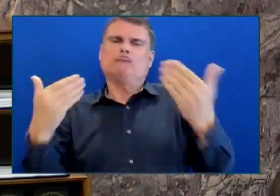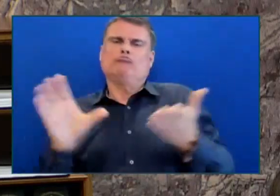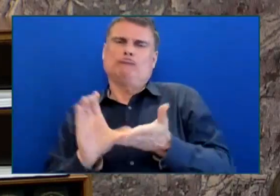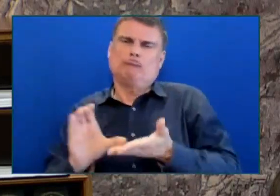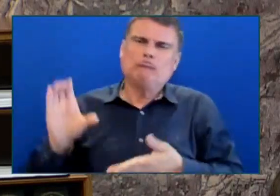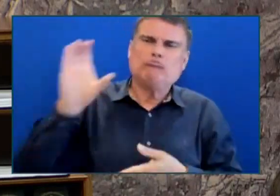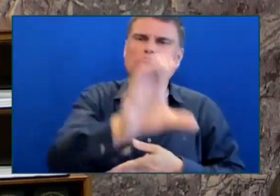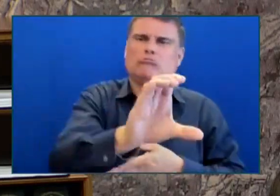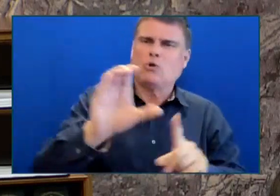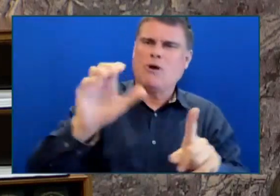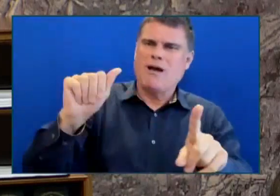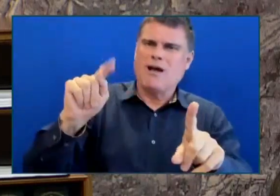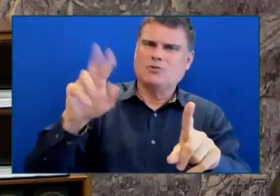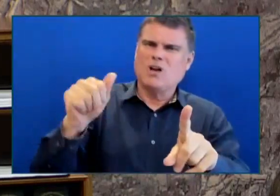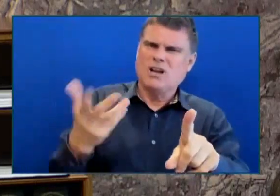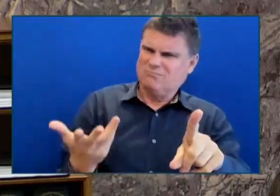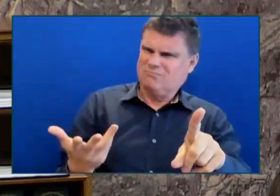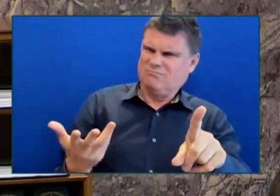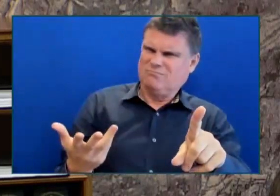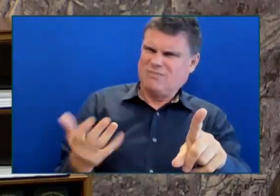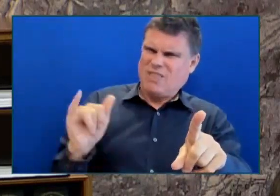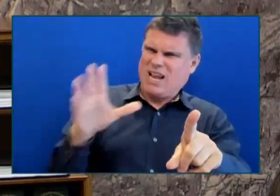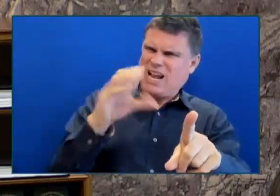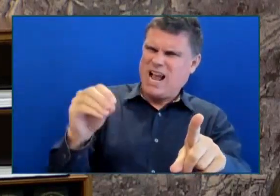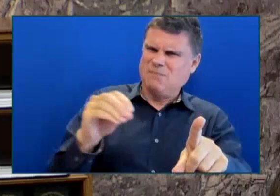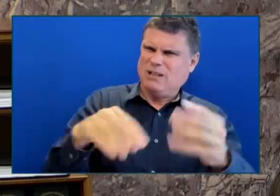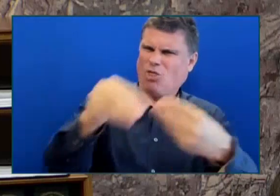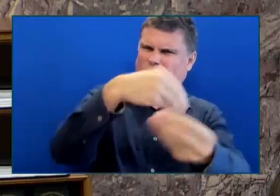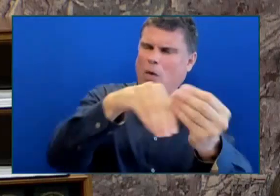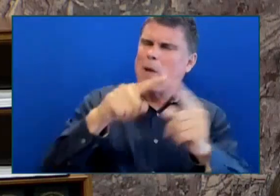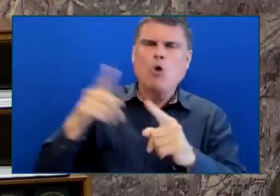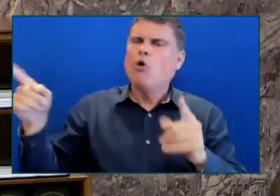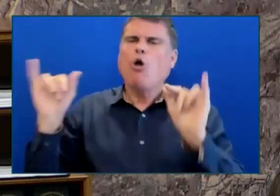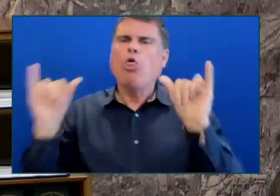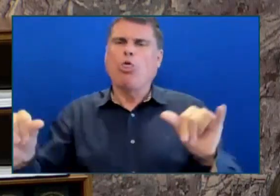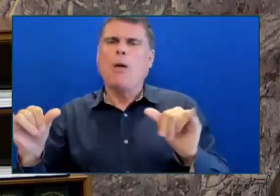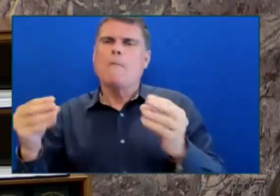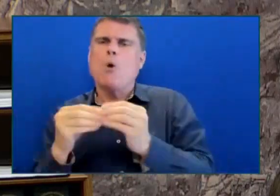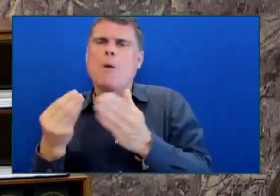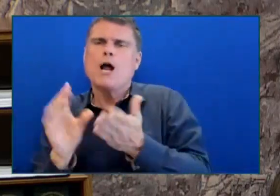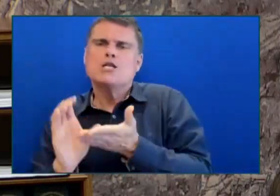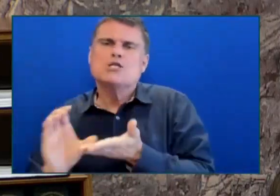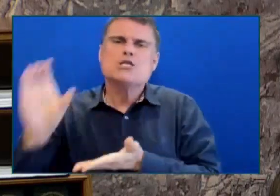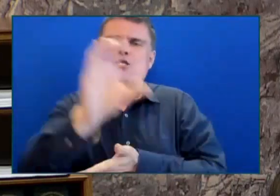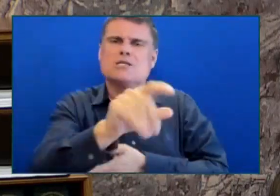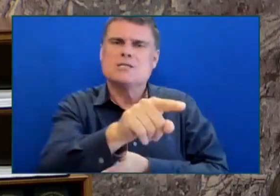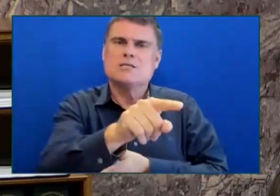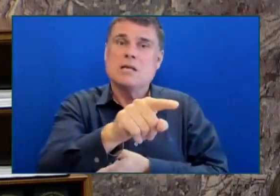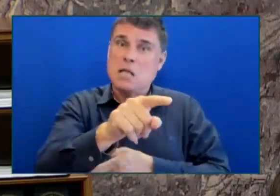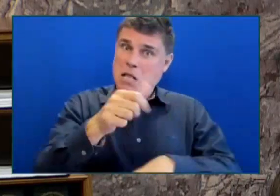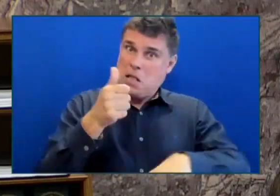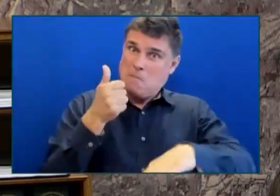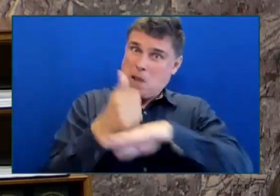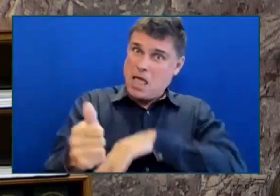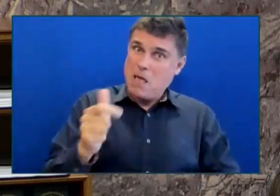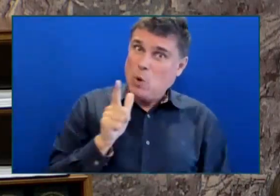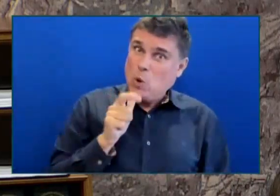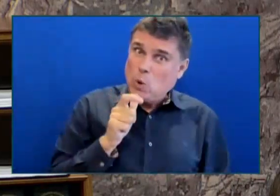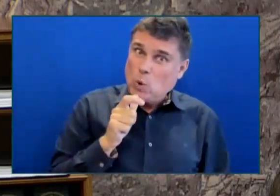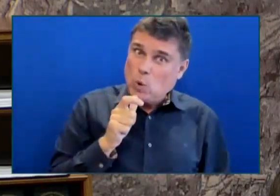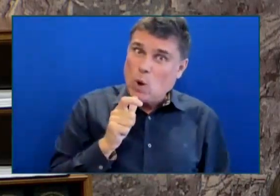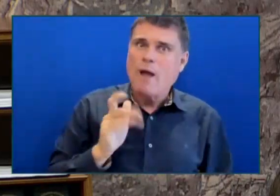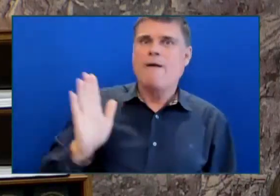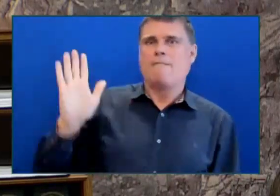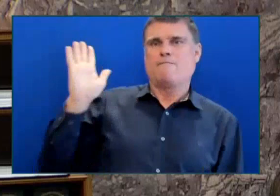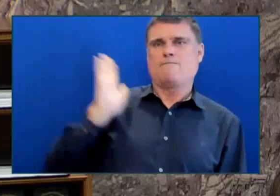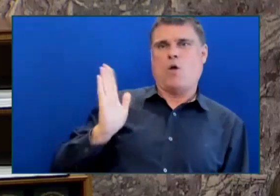Indeed, we are hearing from former board members of BC Housing who say the complete story is actually